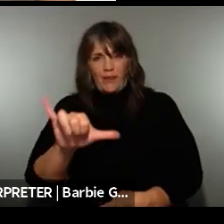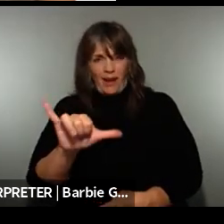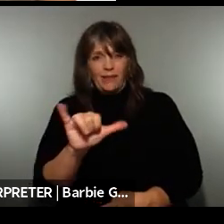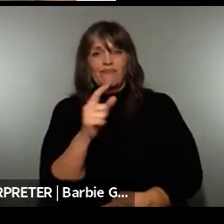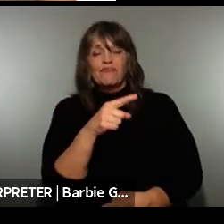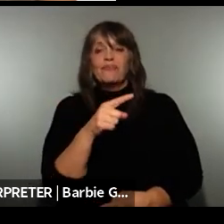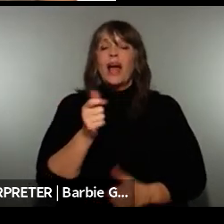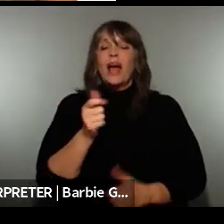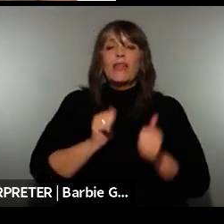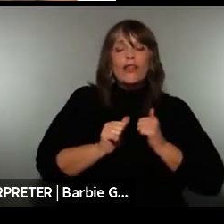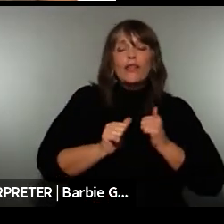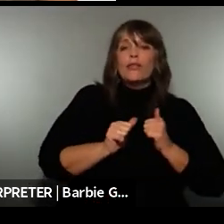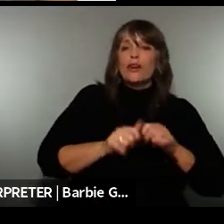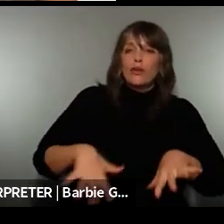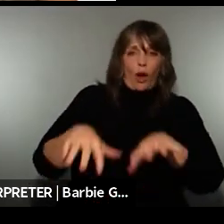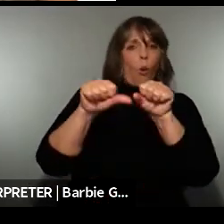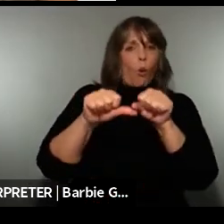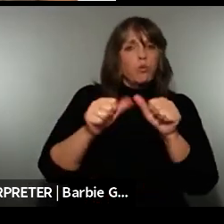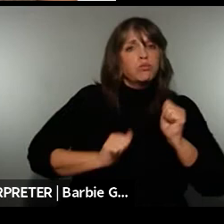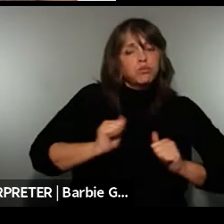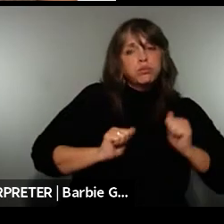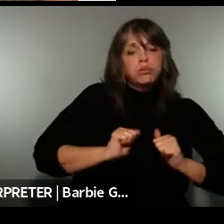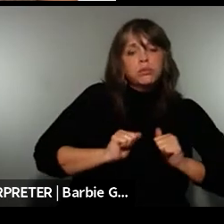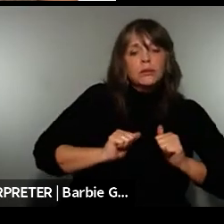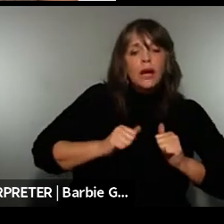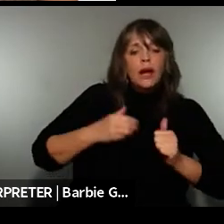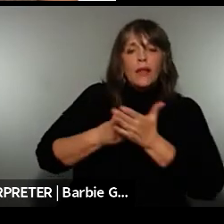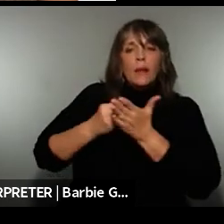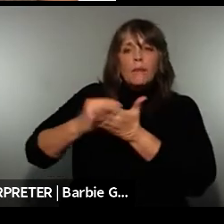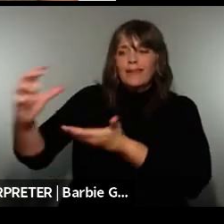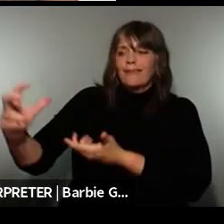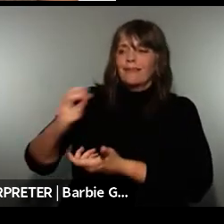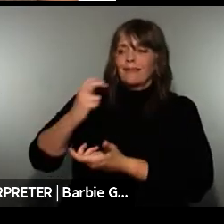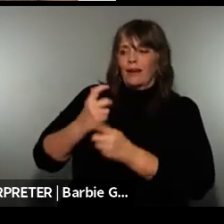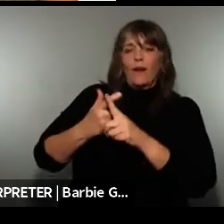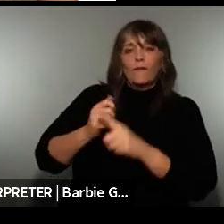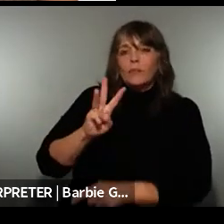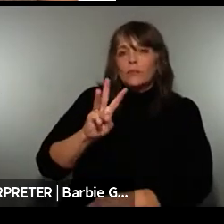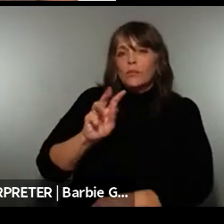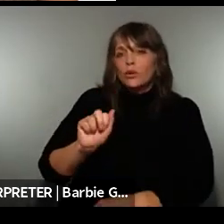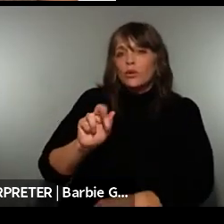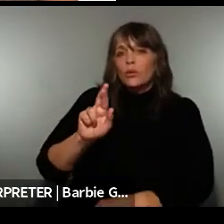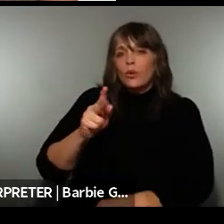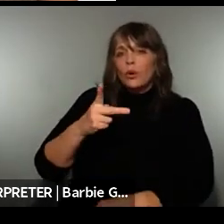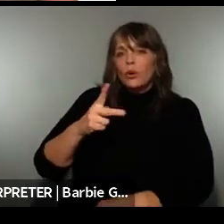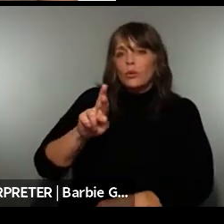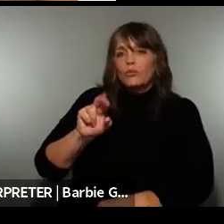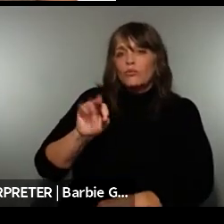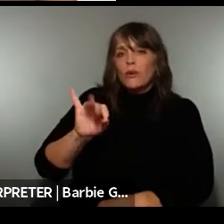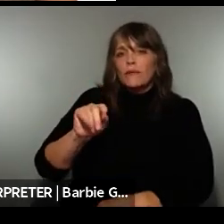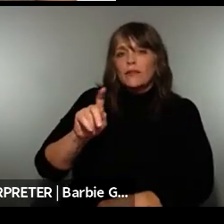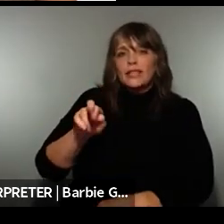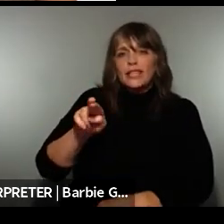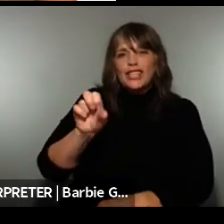the play was accepting funding from war profiteers, like literal people who were weapons